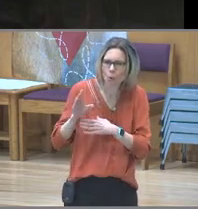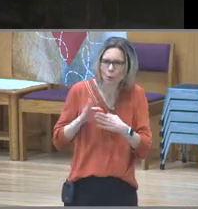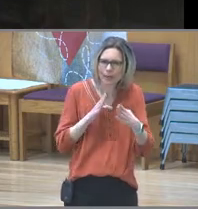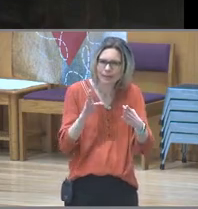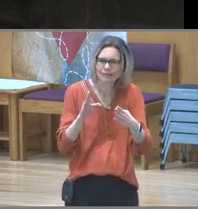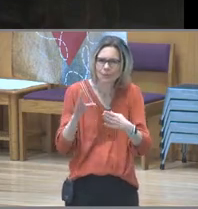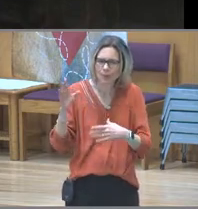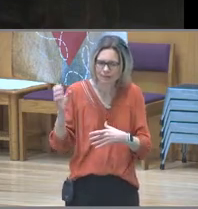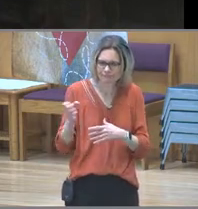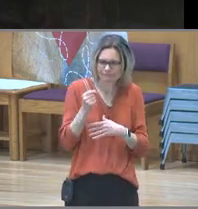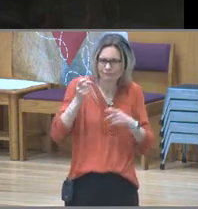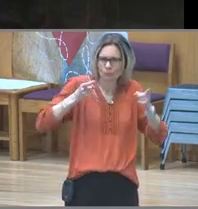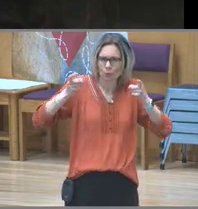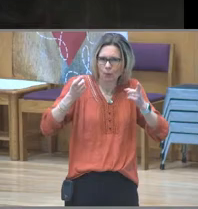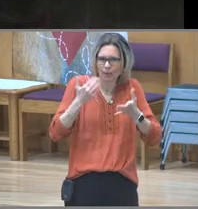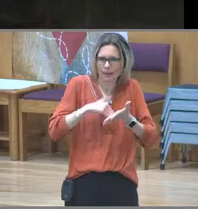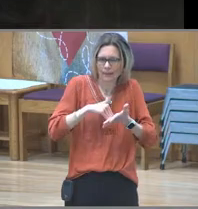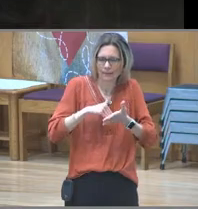were.